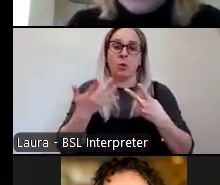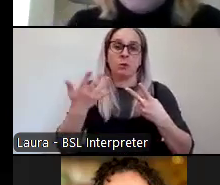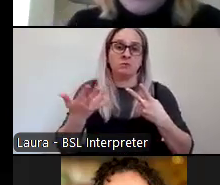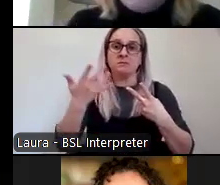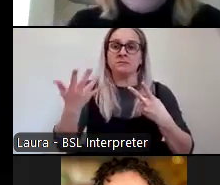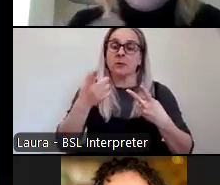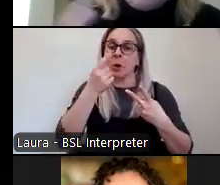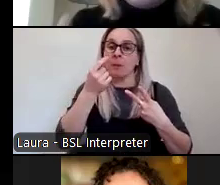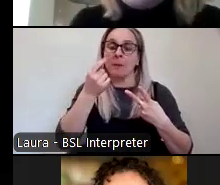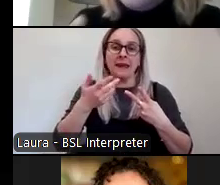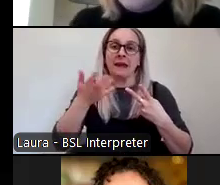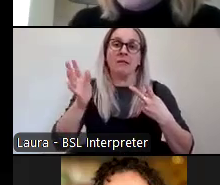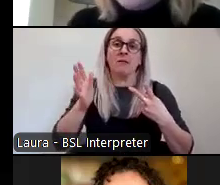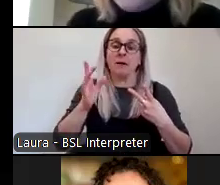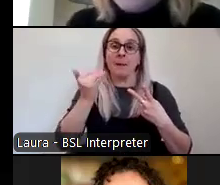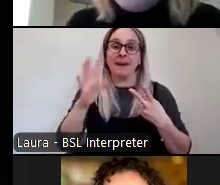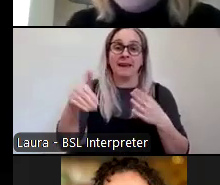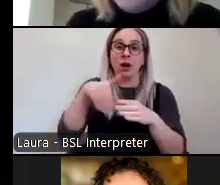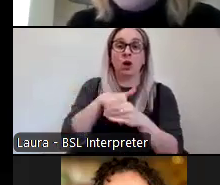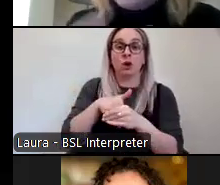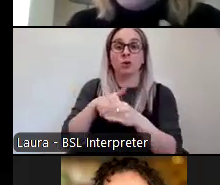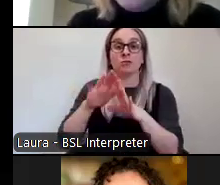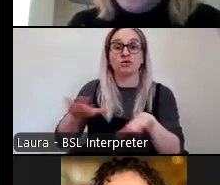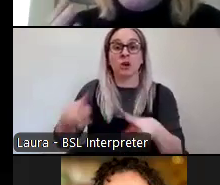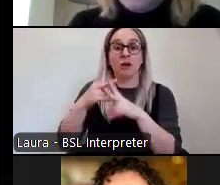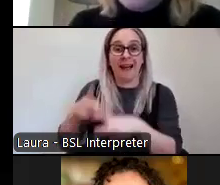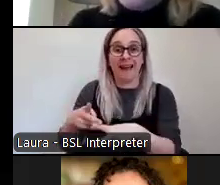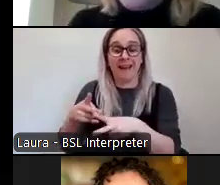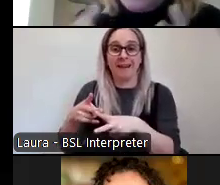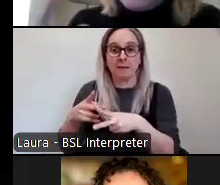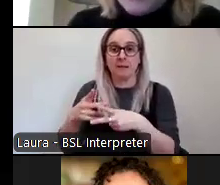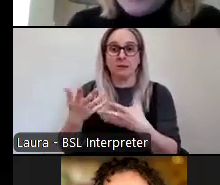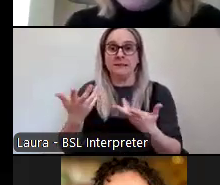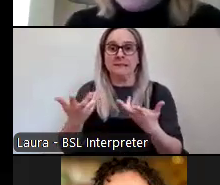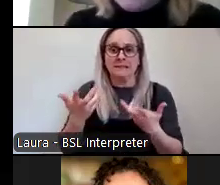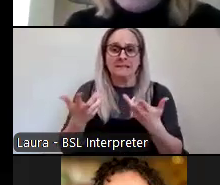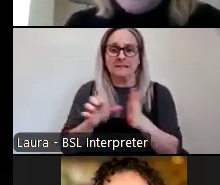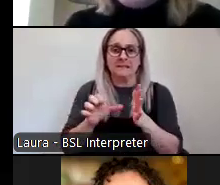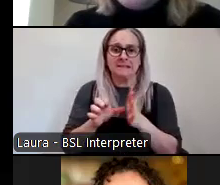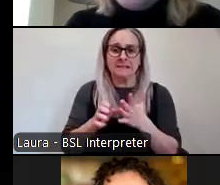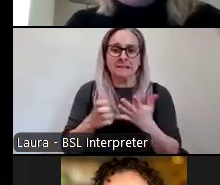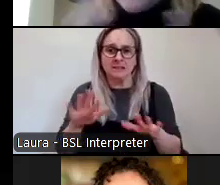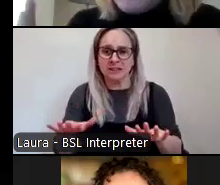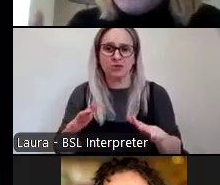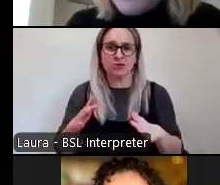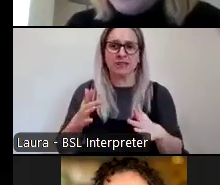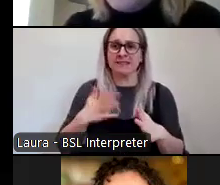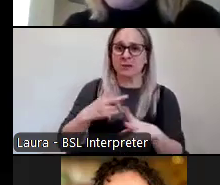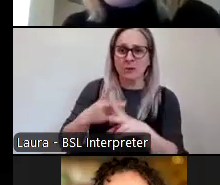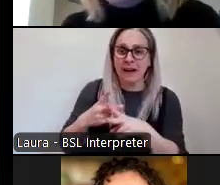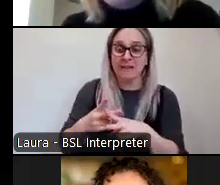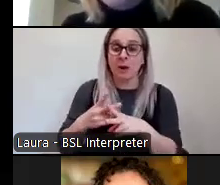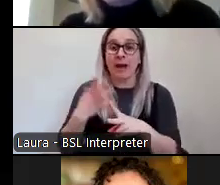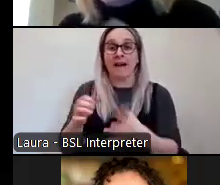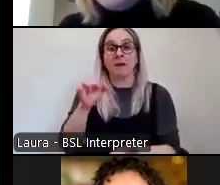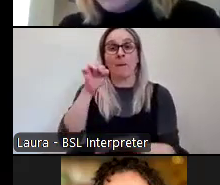can also include things like childcare provision. We do offer a childcare bursary of up to £1,000